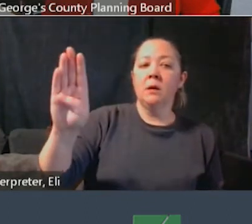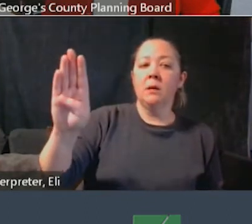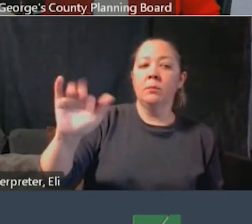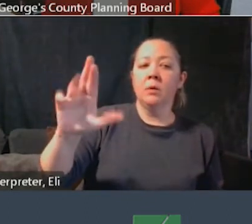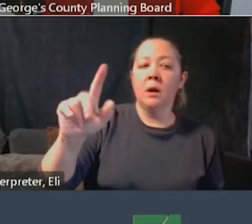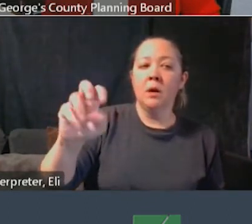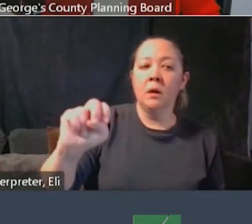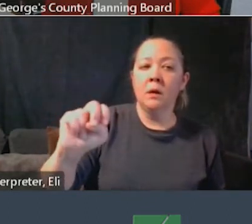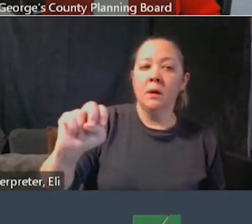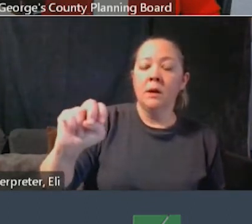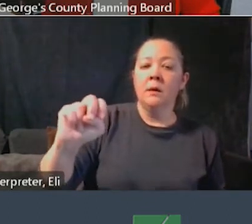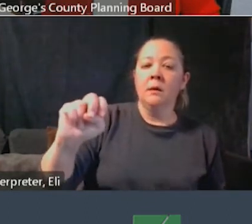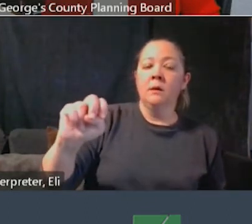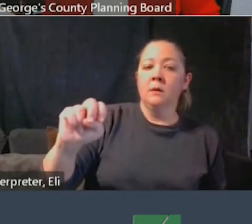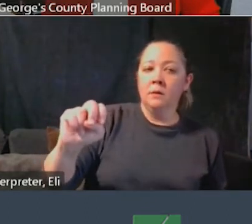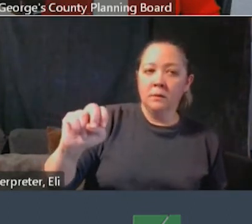Vaughn Edmead?